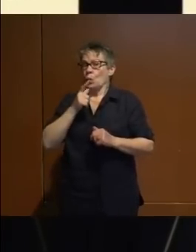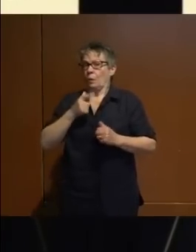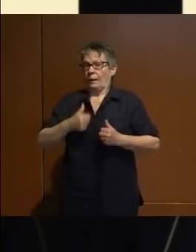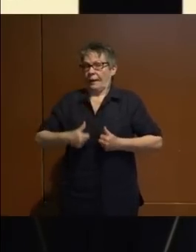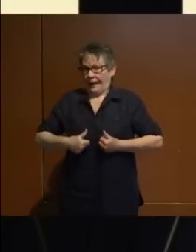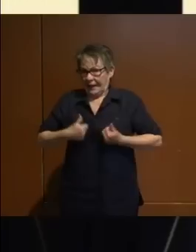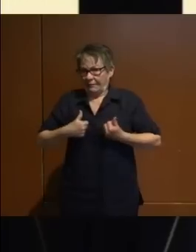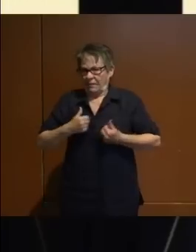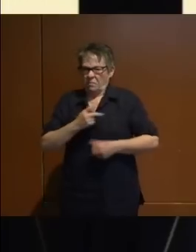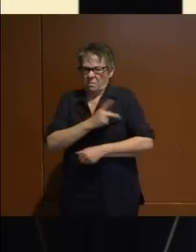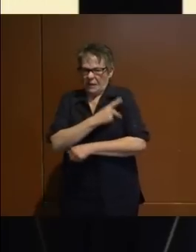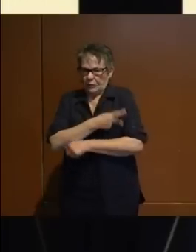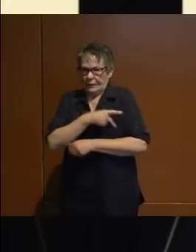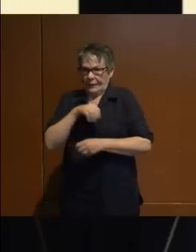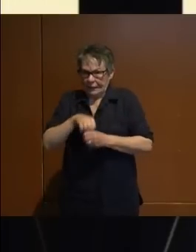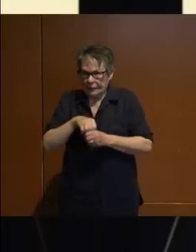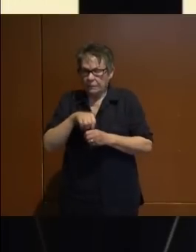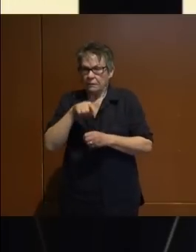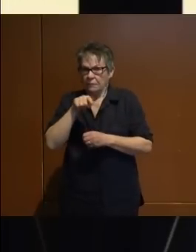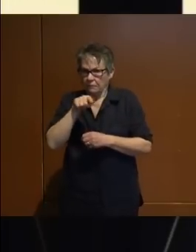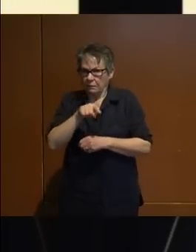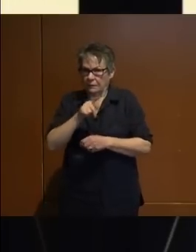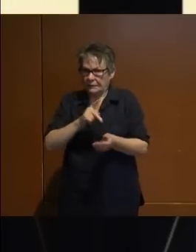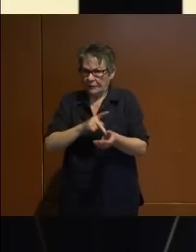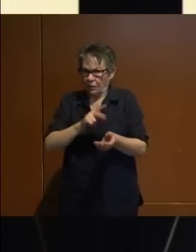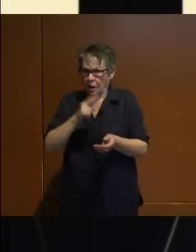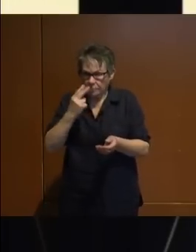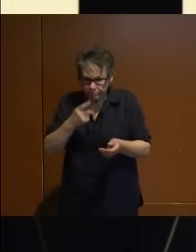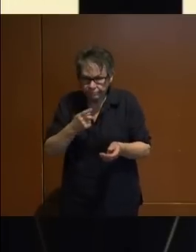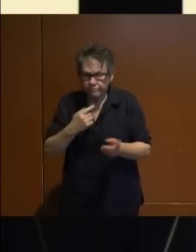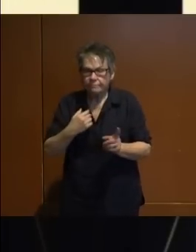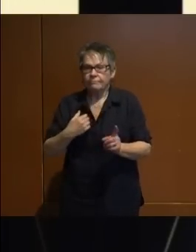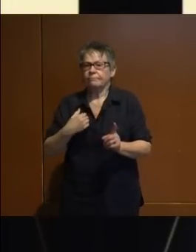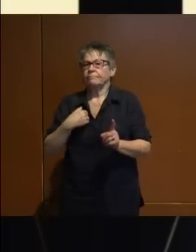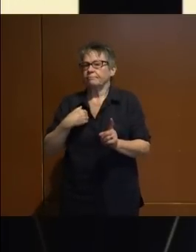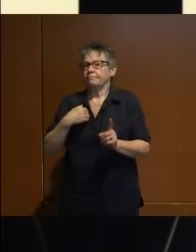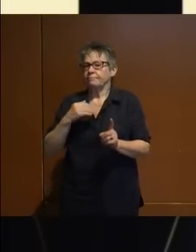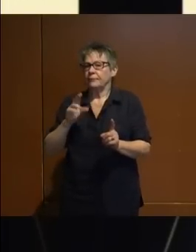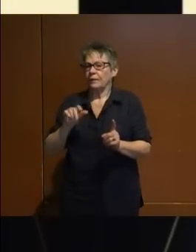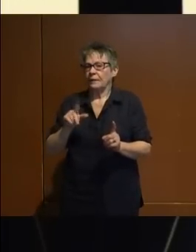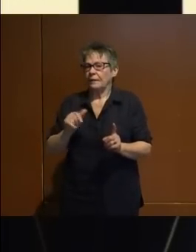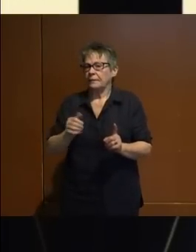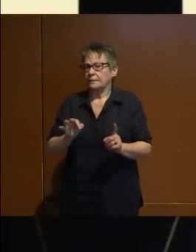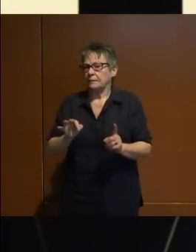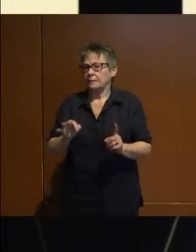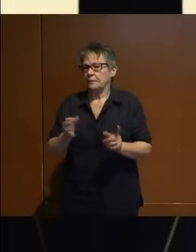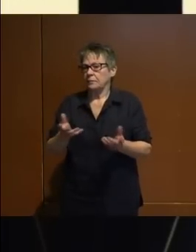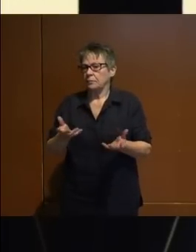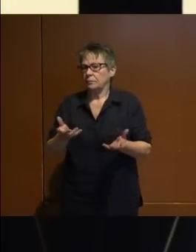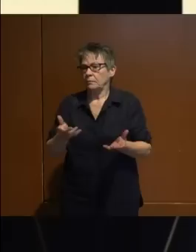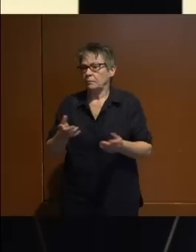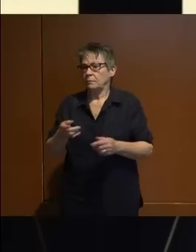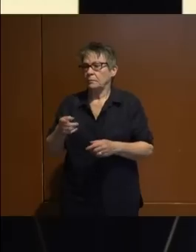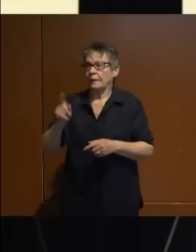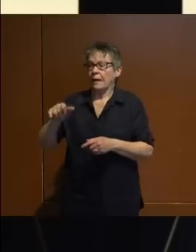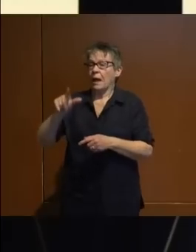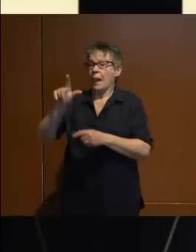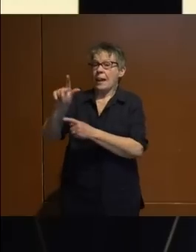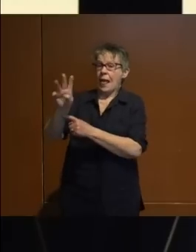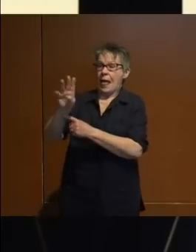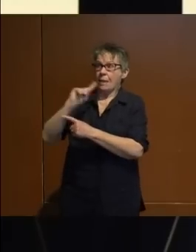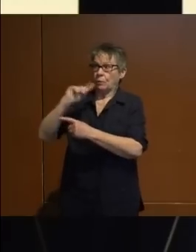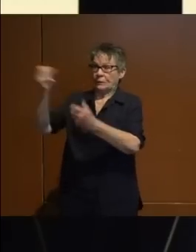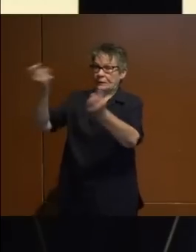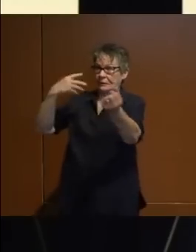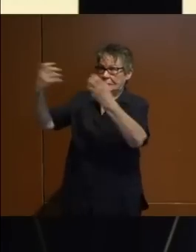positive. As of the data this morning of the major labs sending us their results, and we are getting